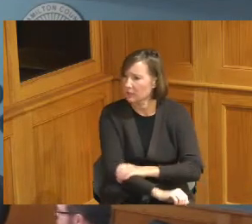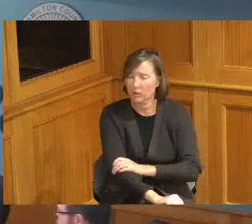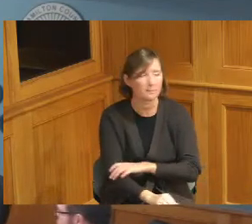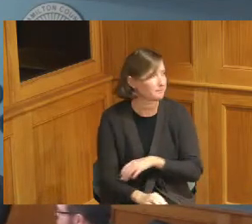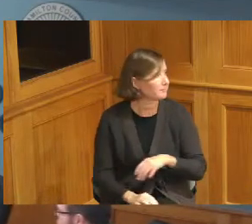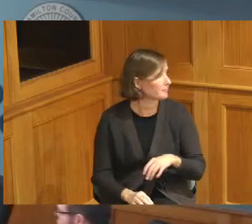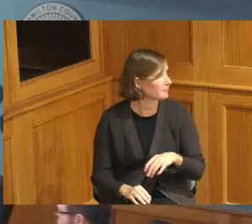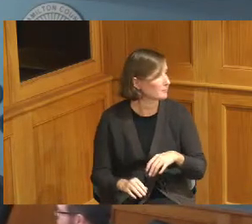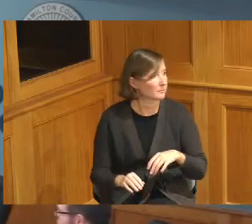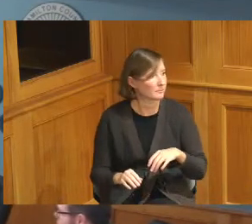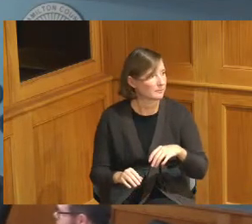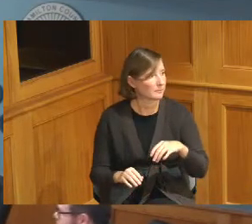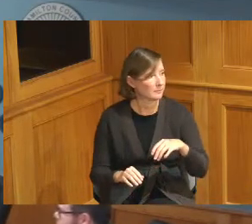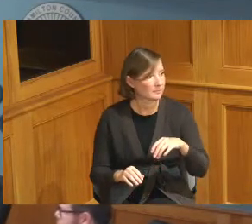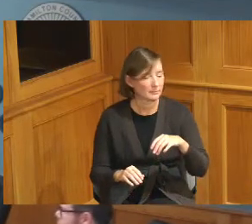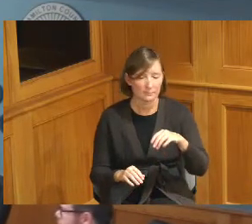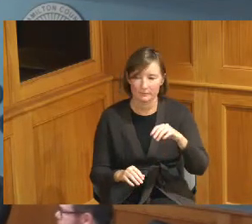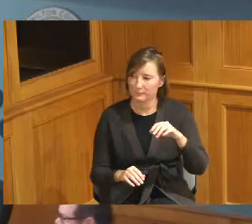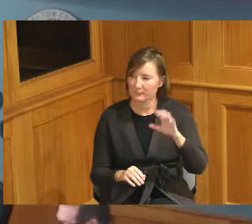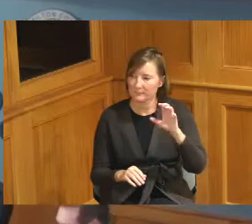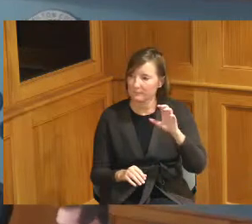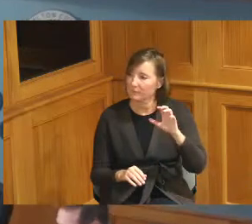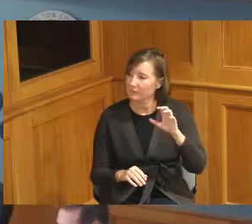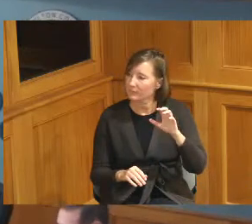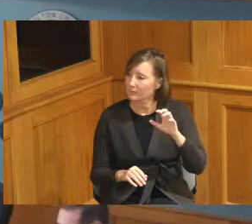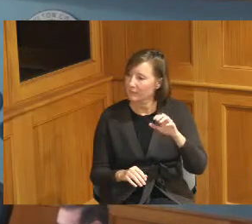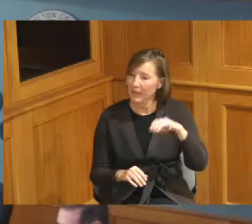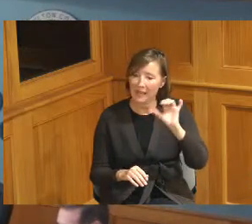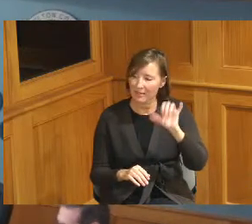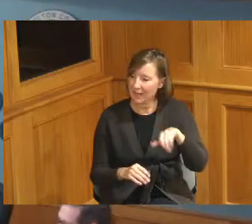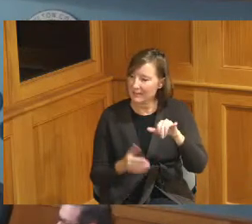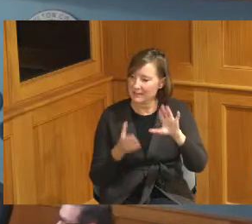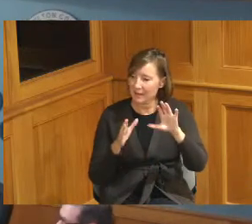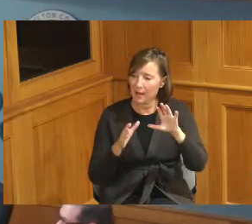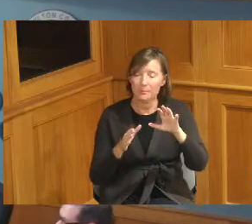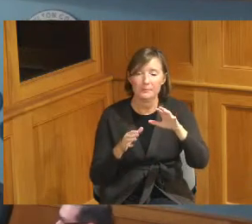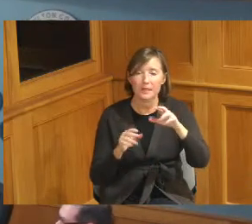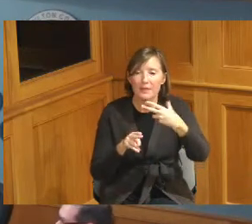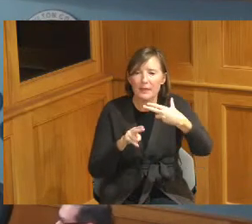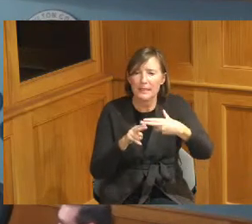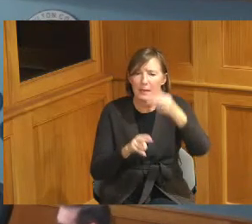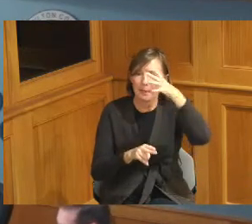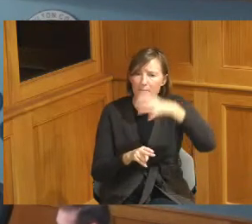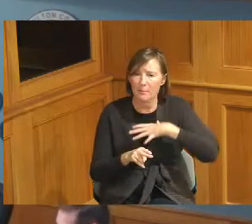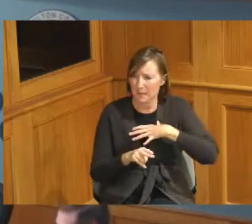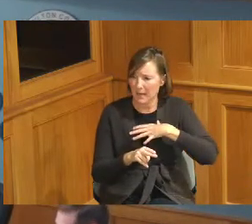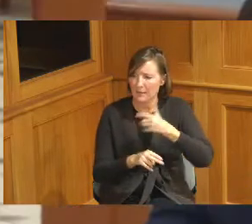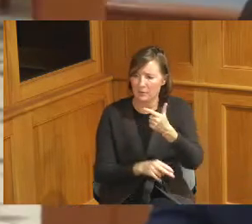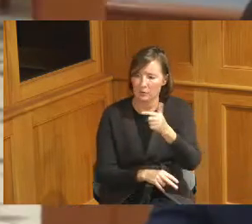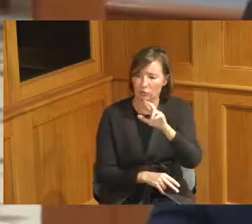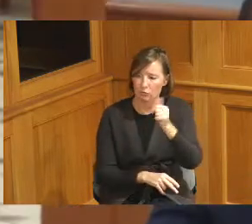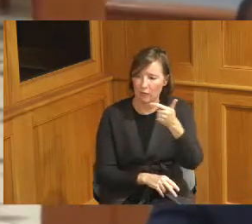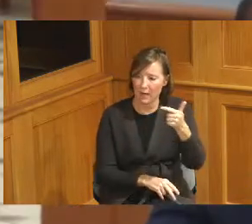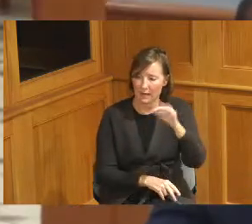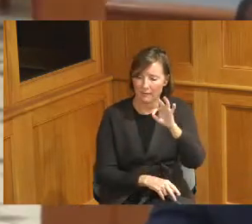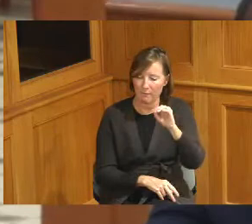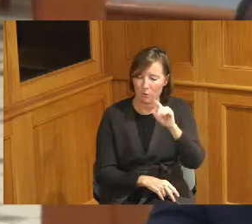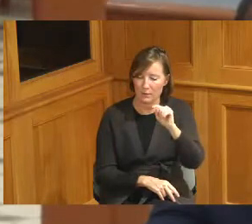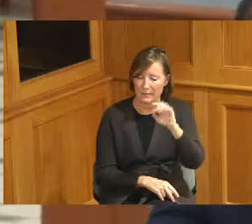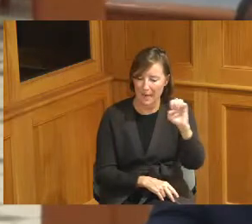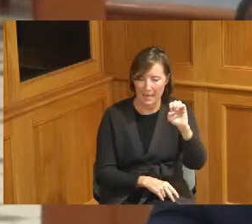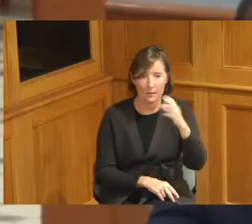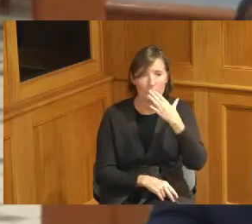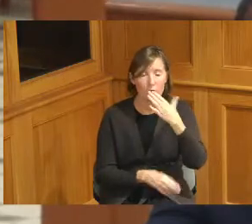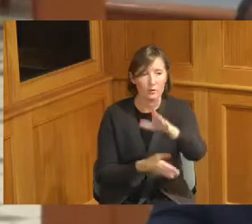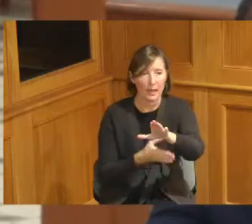Mr. Forte, thank you. Good afternoon, commissioners and administrators. I am